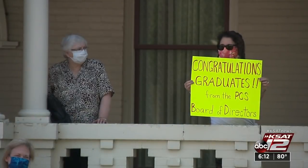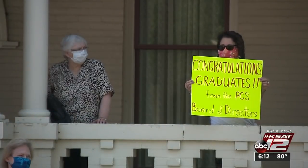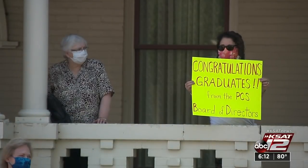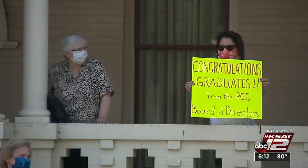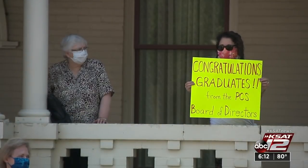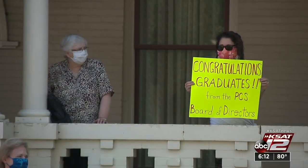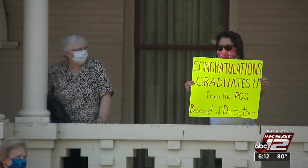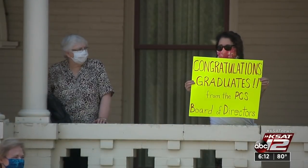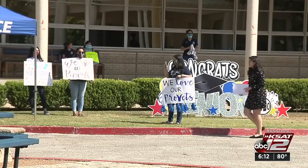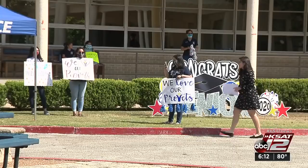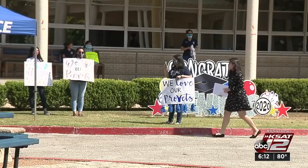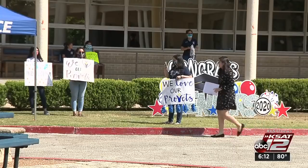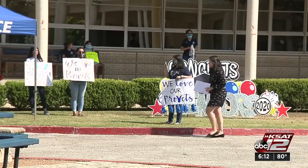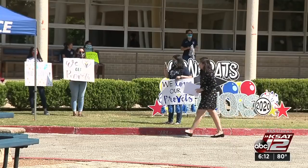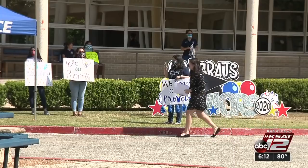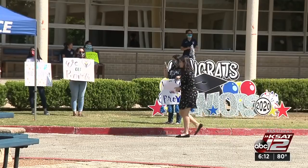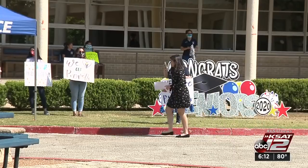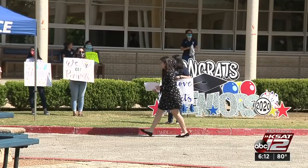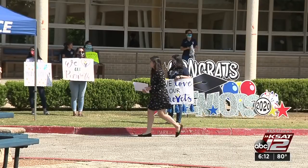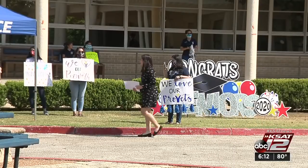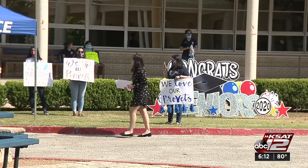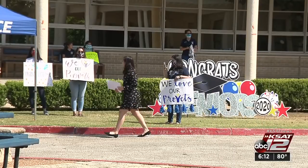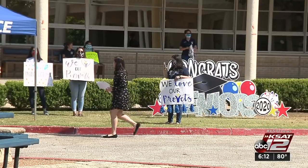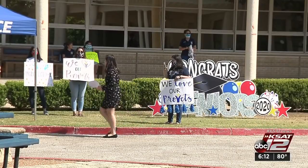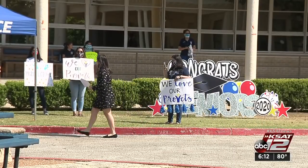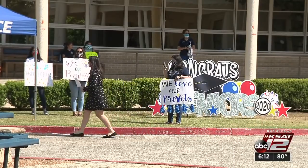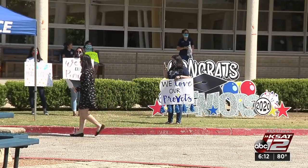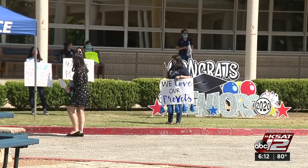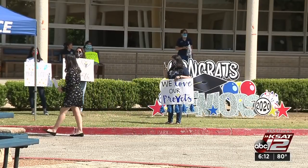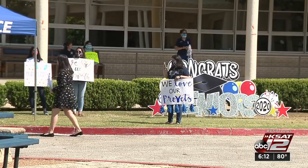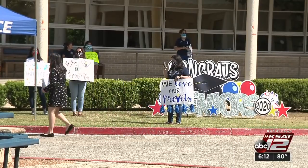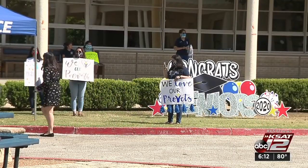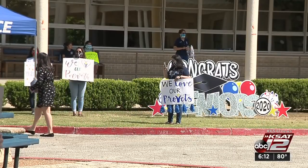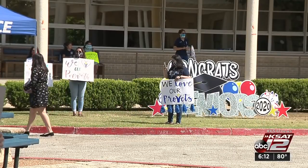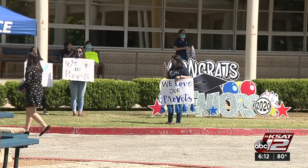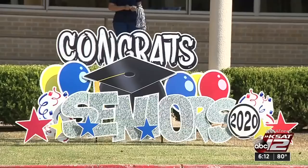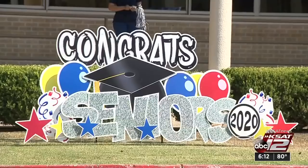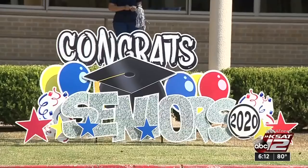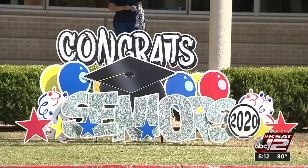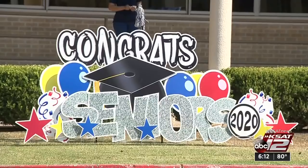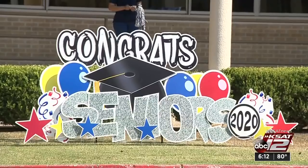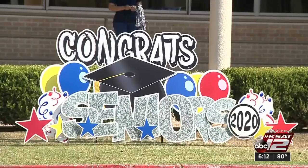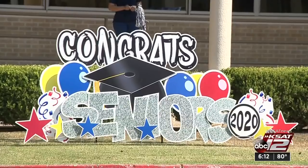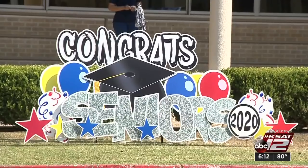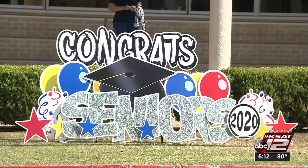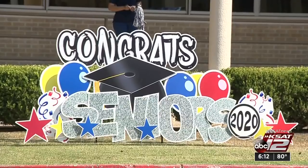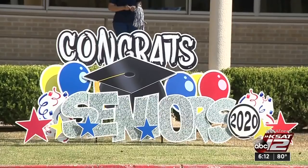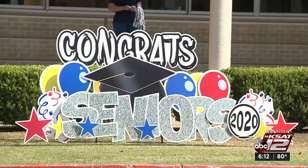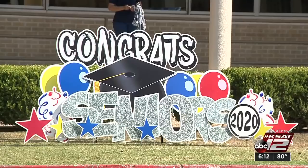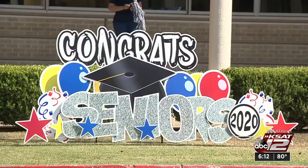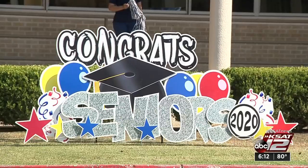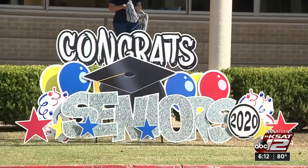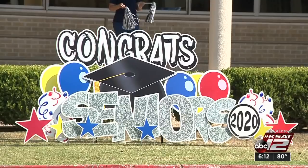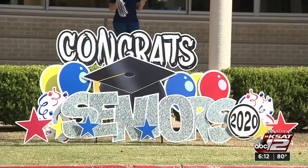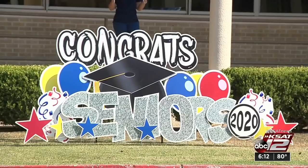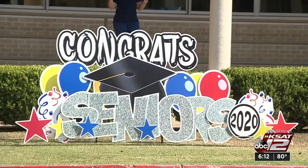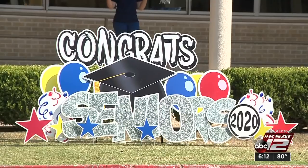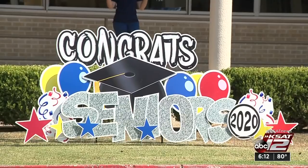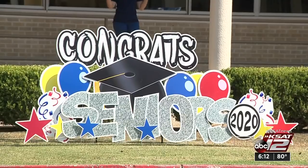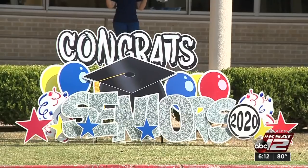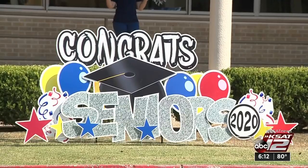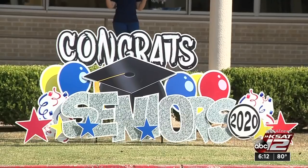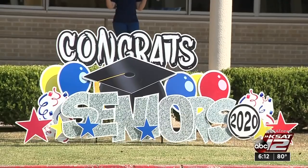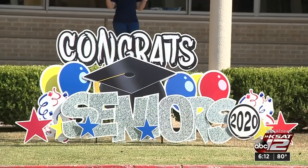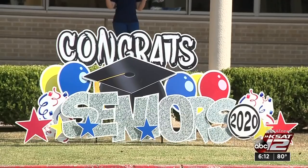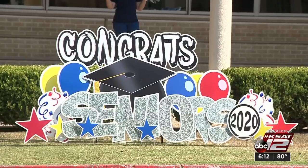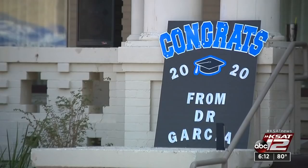this coronavirus pandemic, we are all doing things a little differently, and that includes marking a major milestone. 48 cars